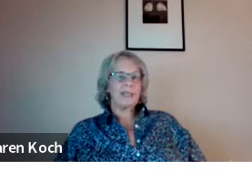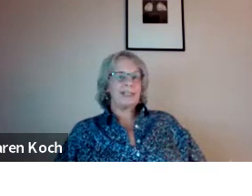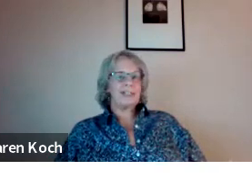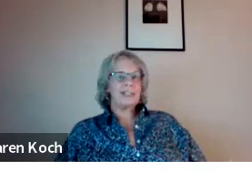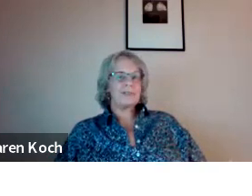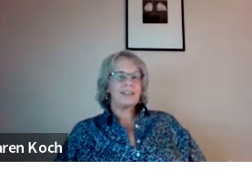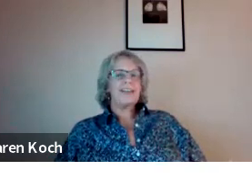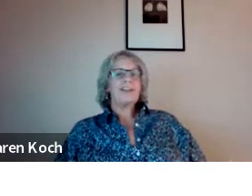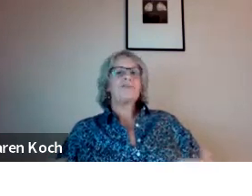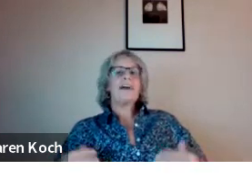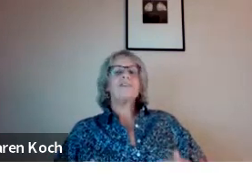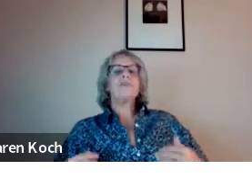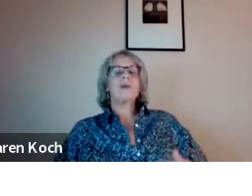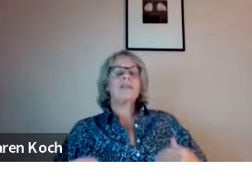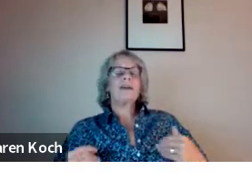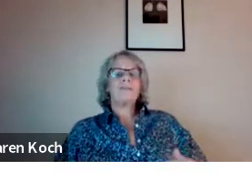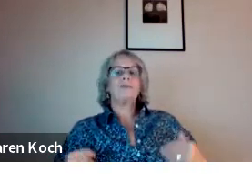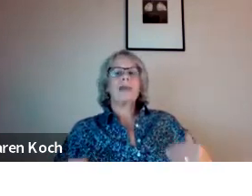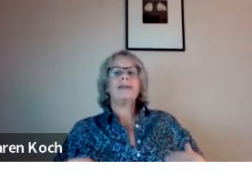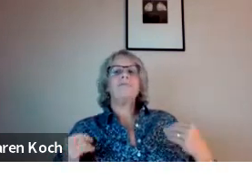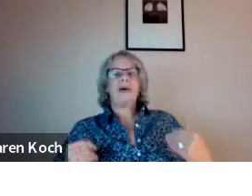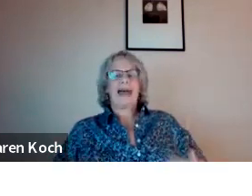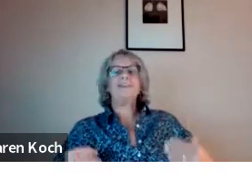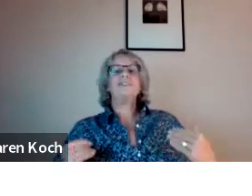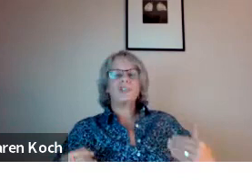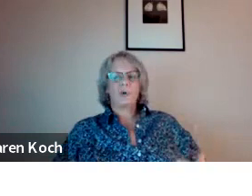in social relationships. If everybody that ever